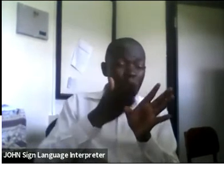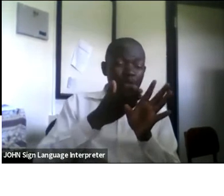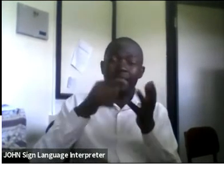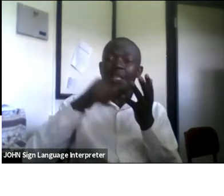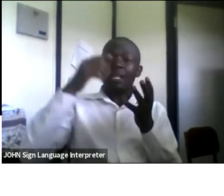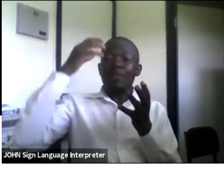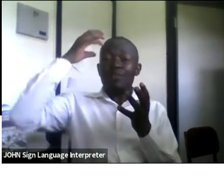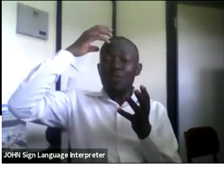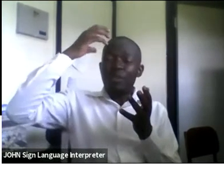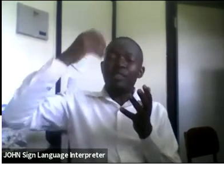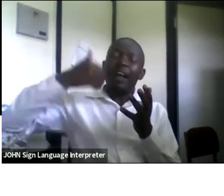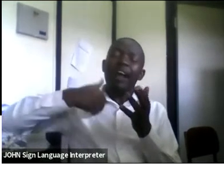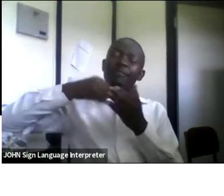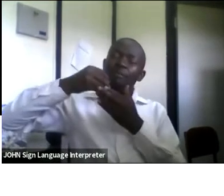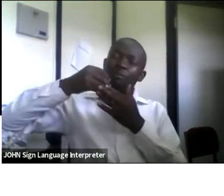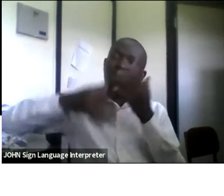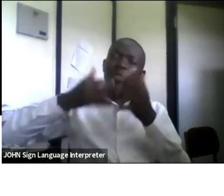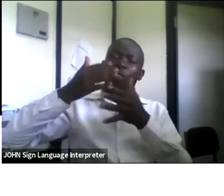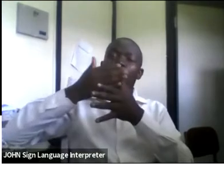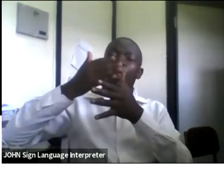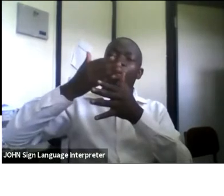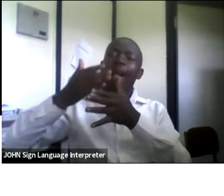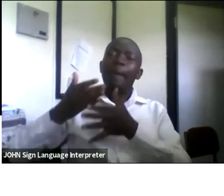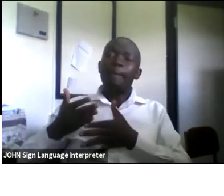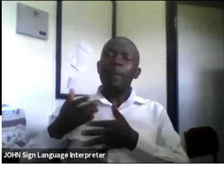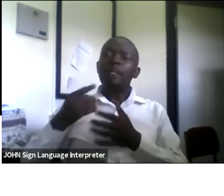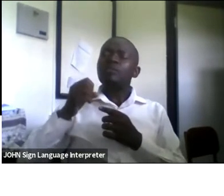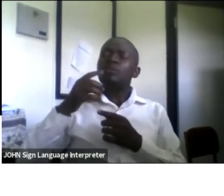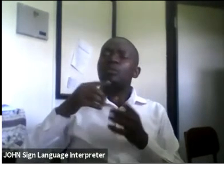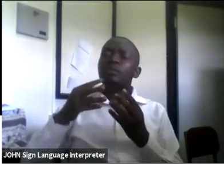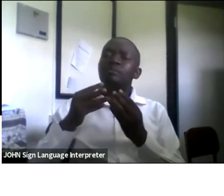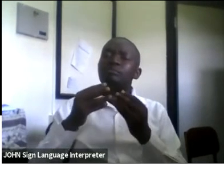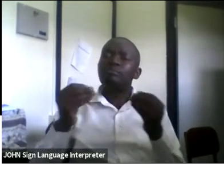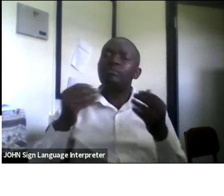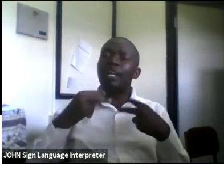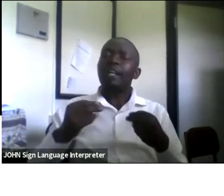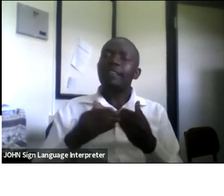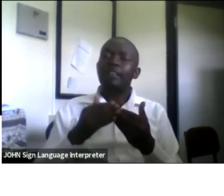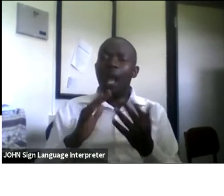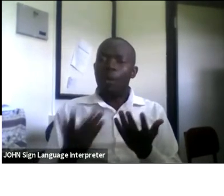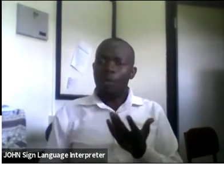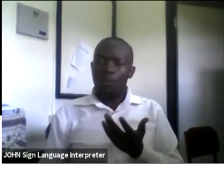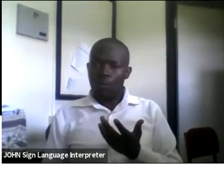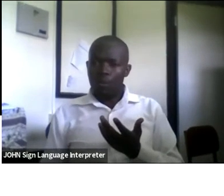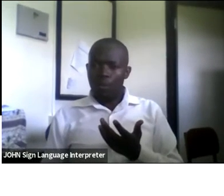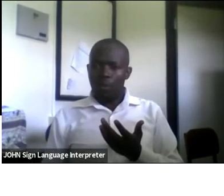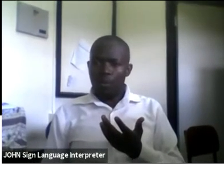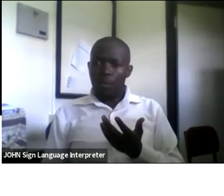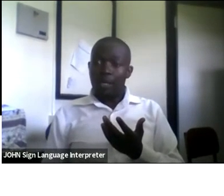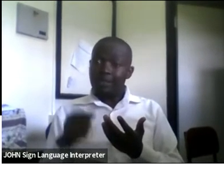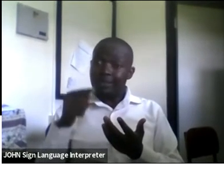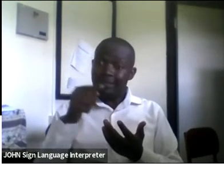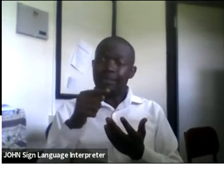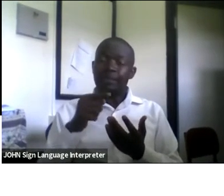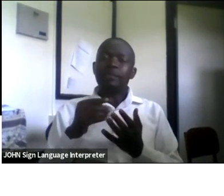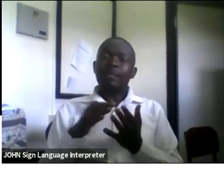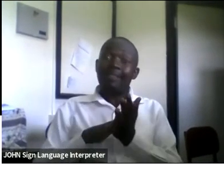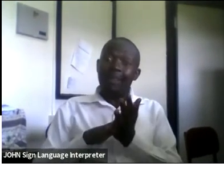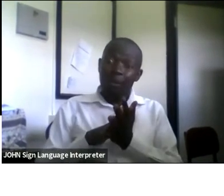in healthcare professionals. So how do we address this gap? The second is the cost involved. The cost involved